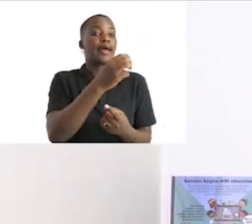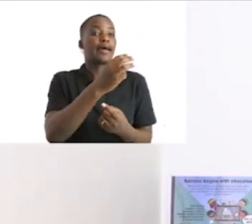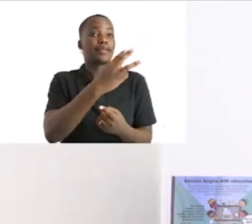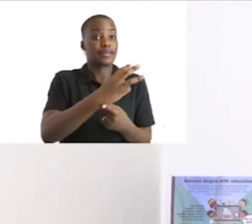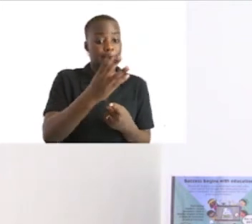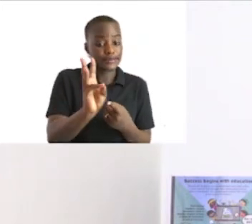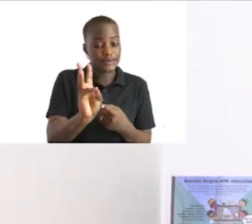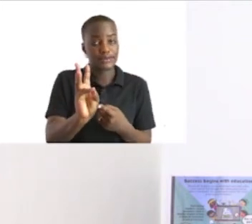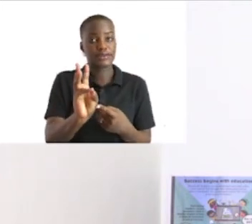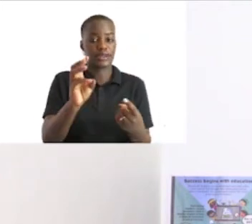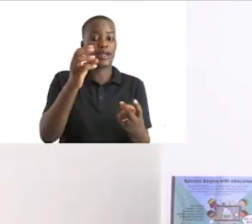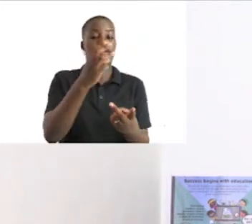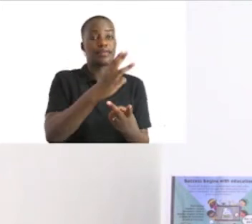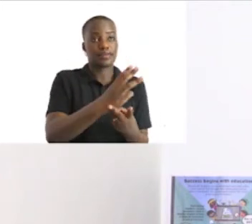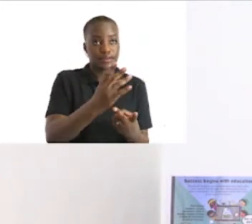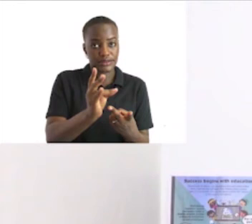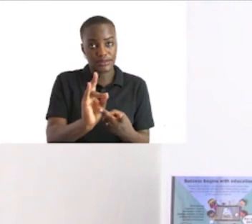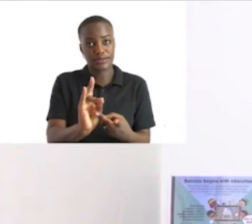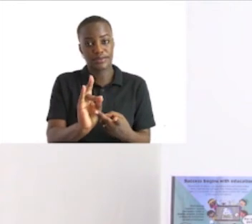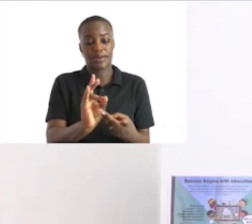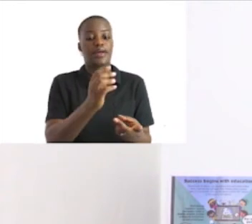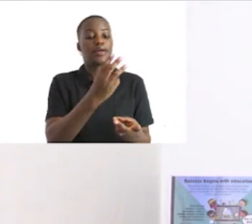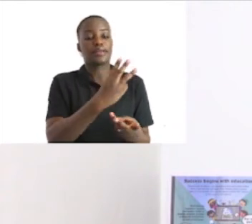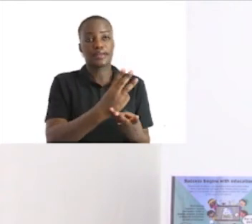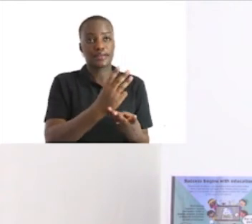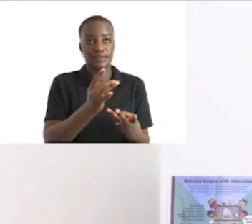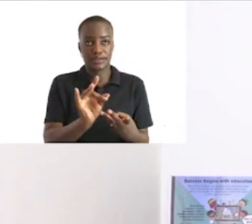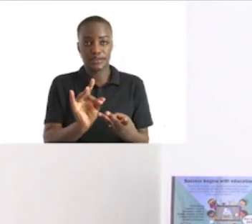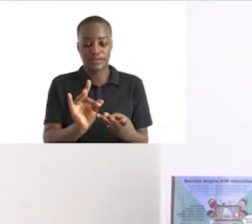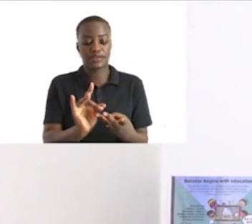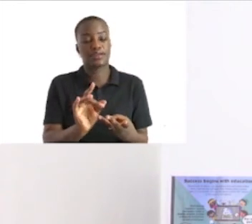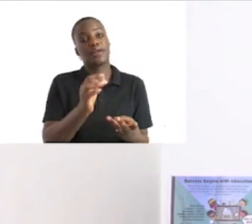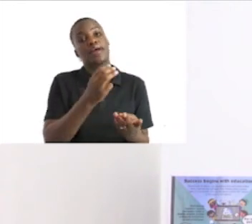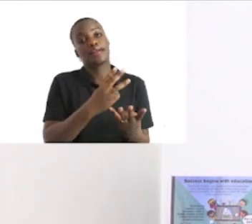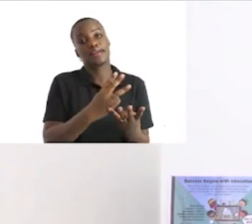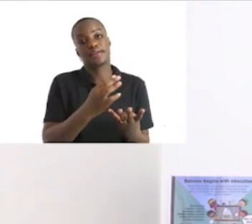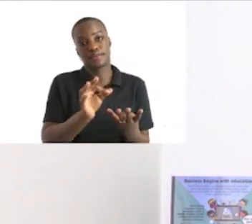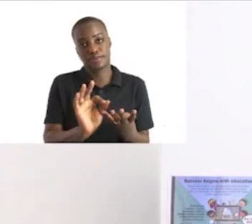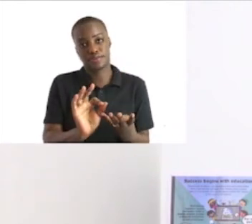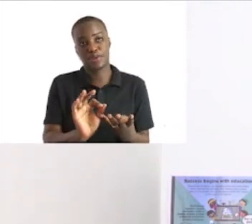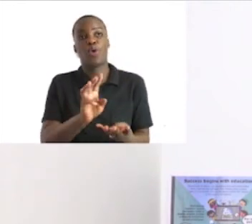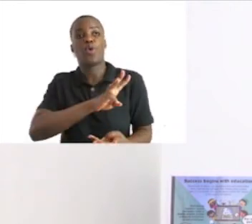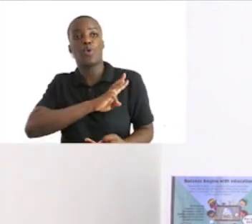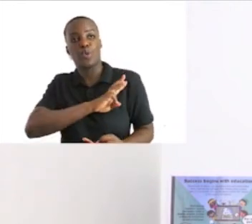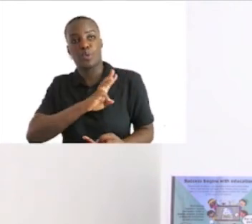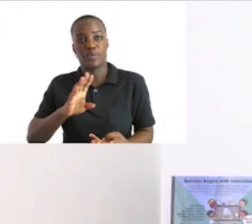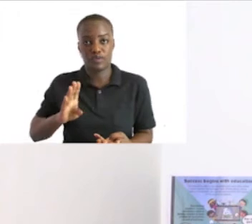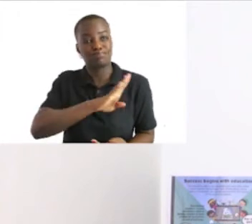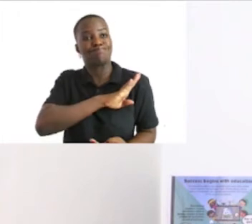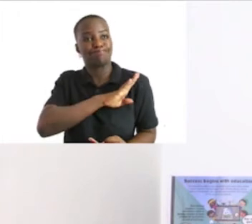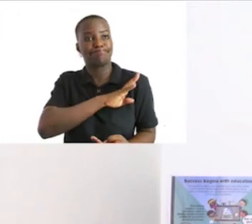36, 37, 38, 39,